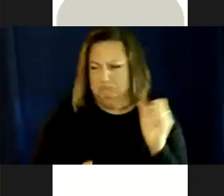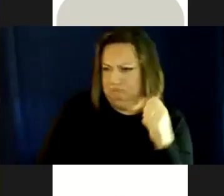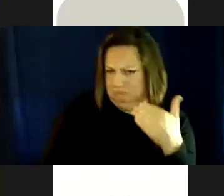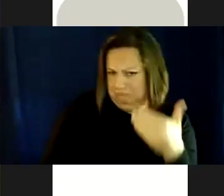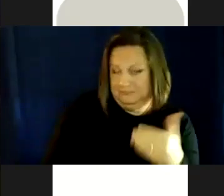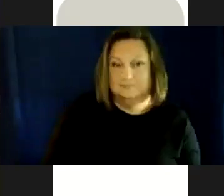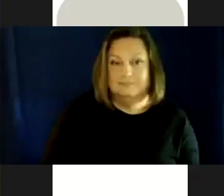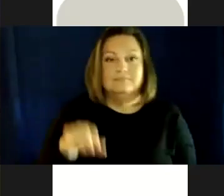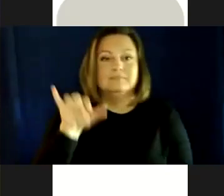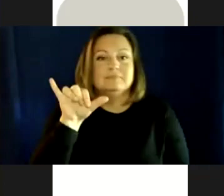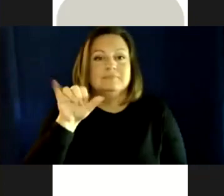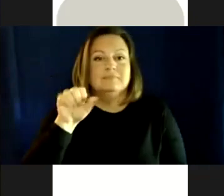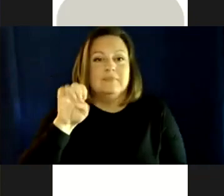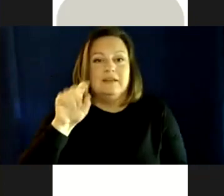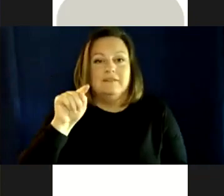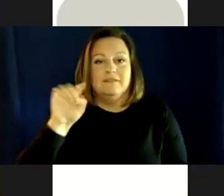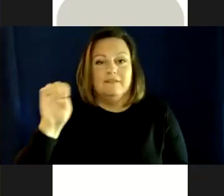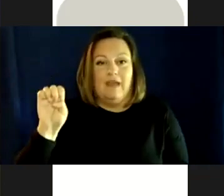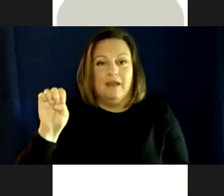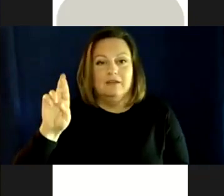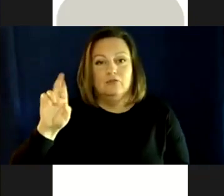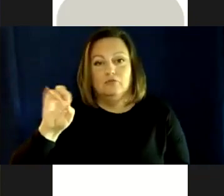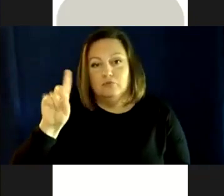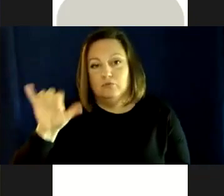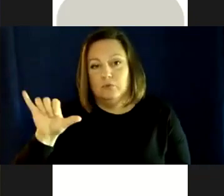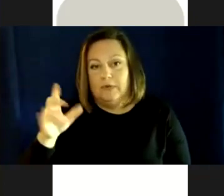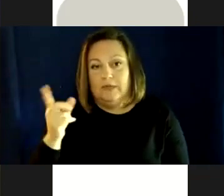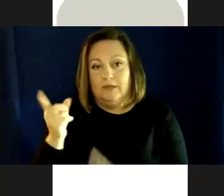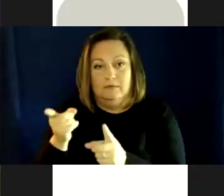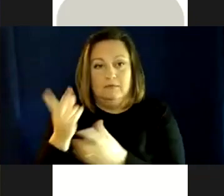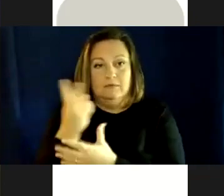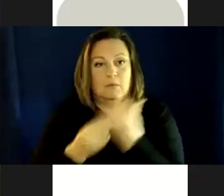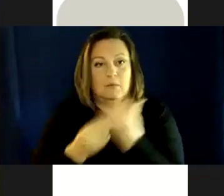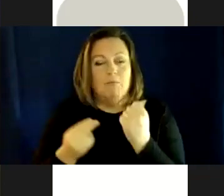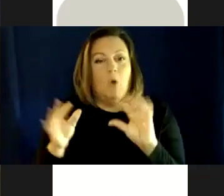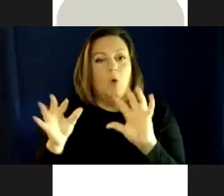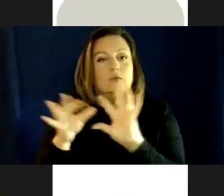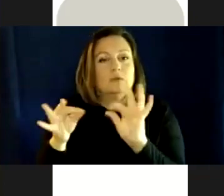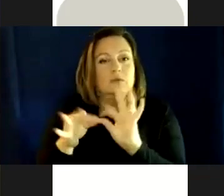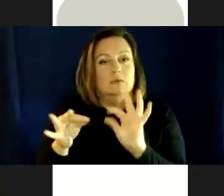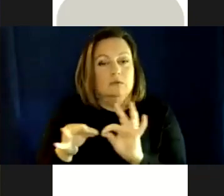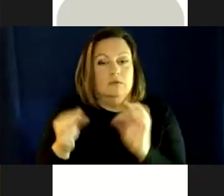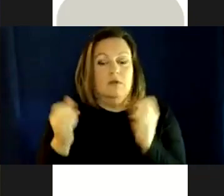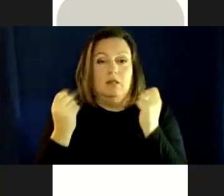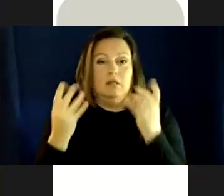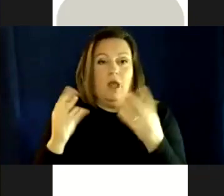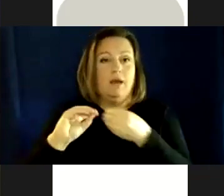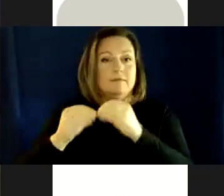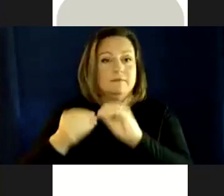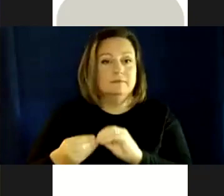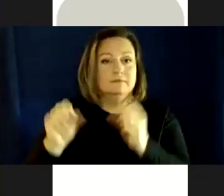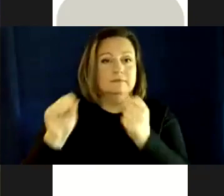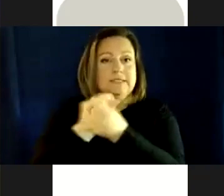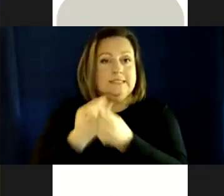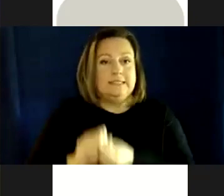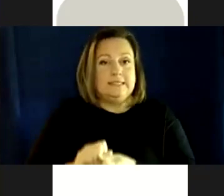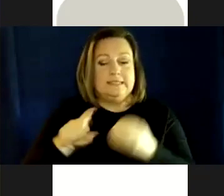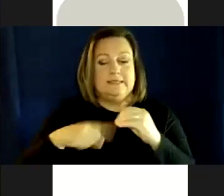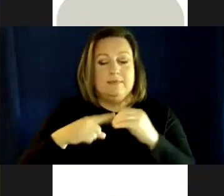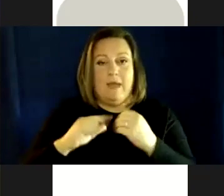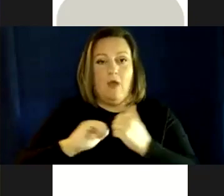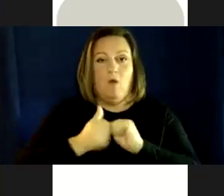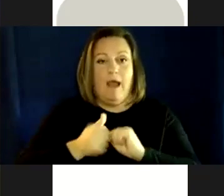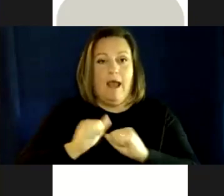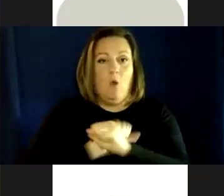Yvette and Rudy, I believe you both shared quite a bit of data about how COVID-19